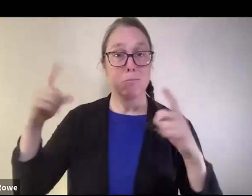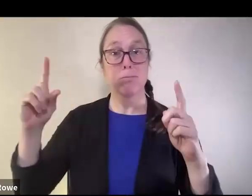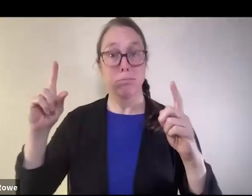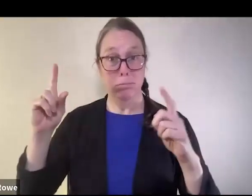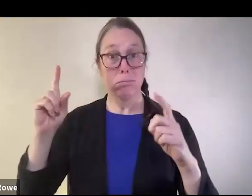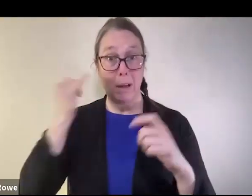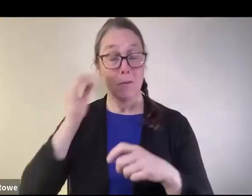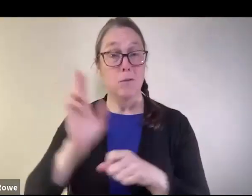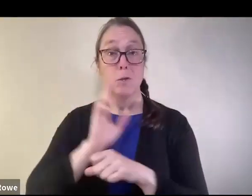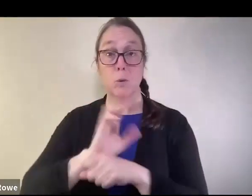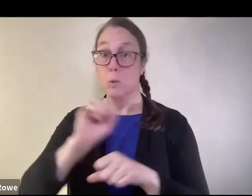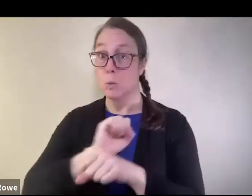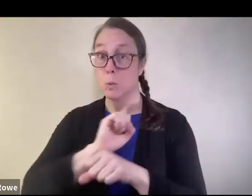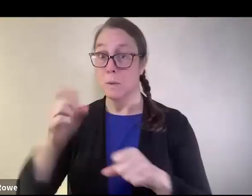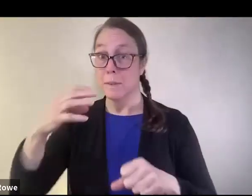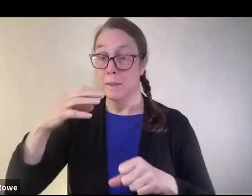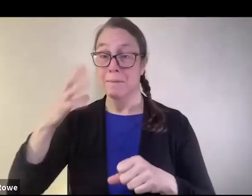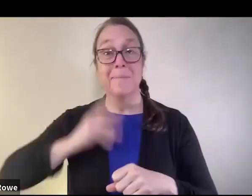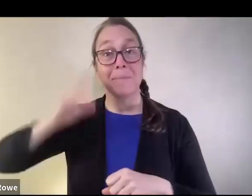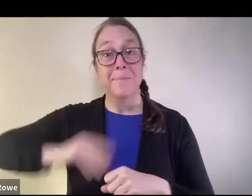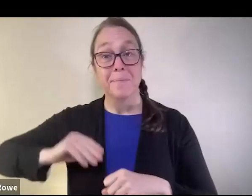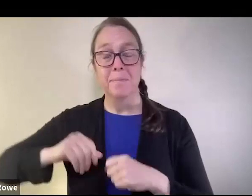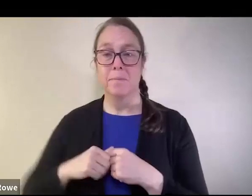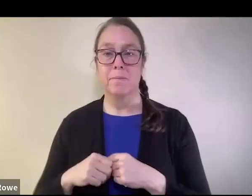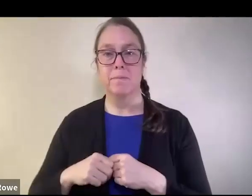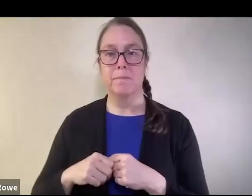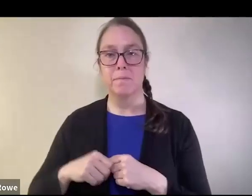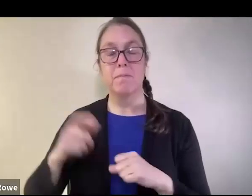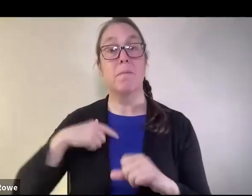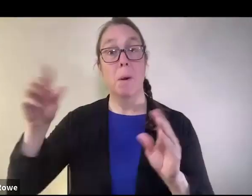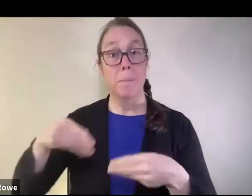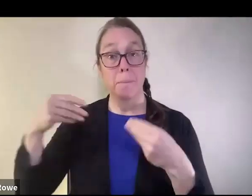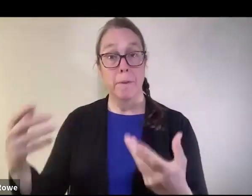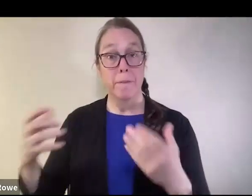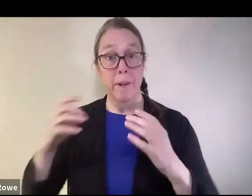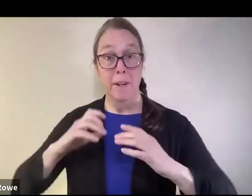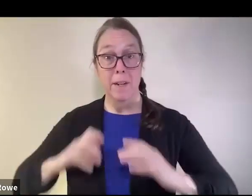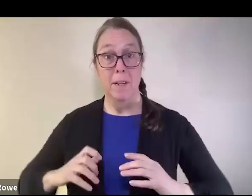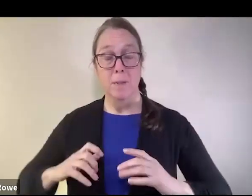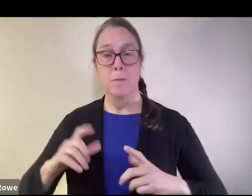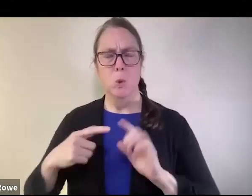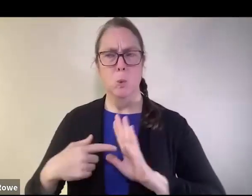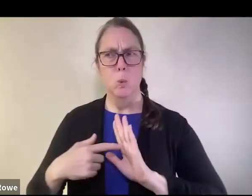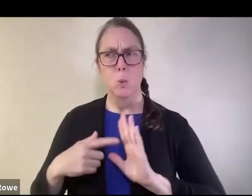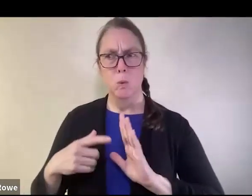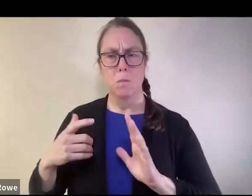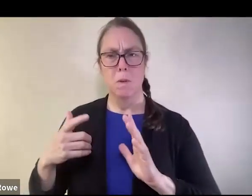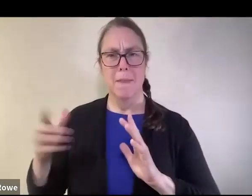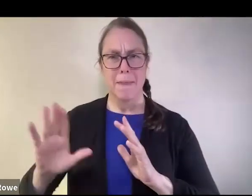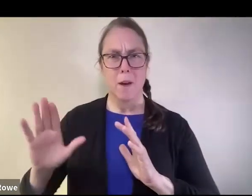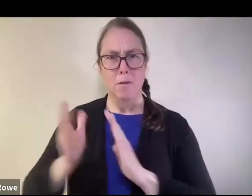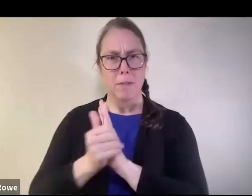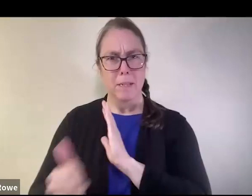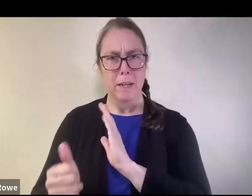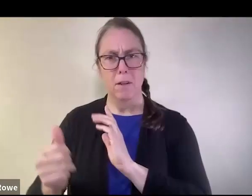experience. I provide the customer with to demonstrate their skill in being a good match